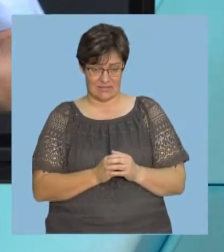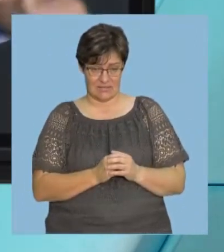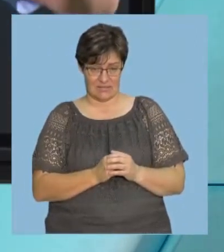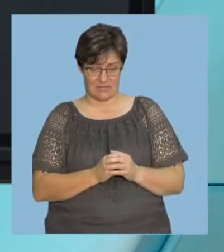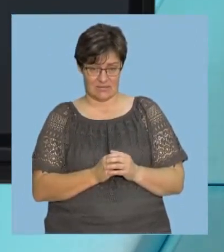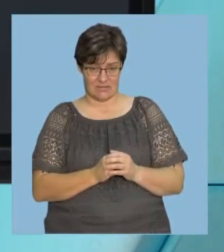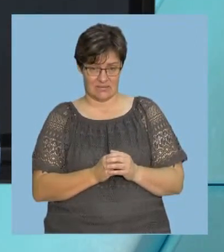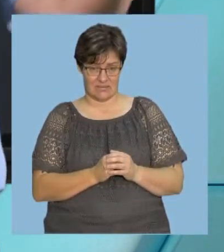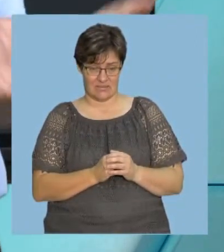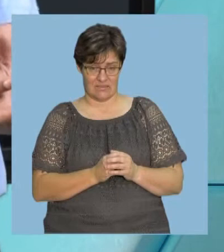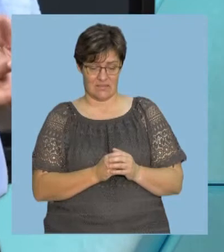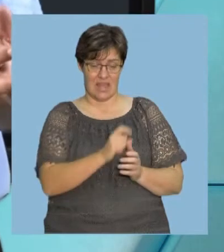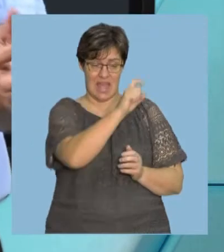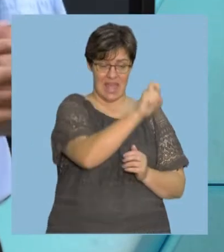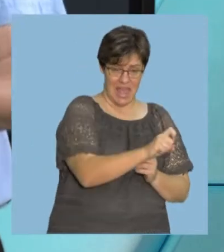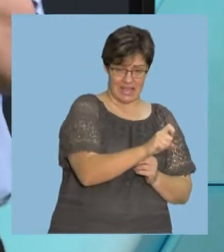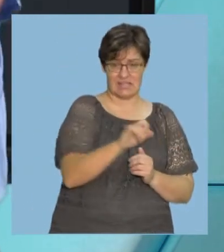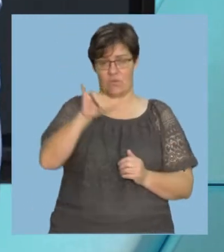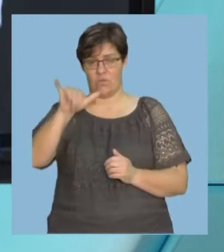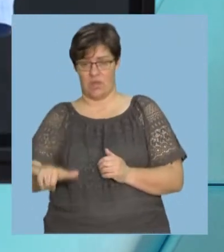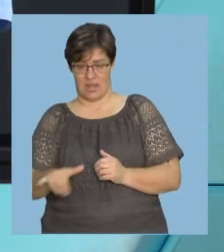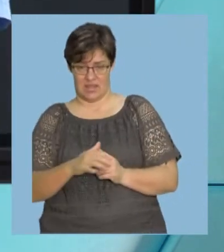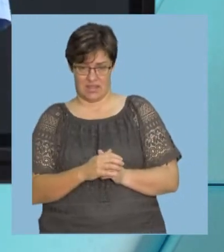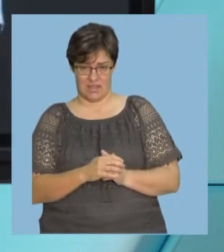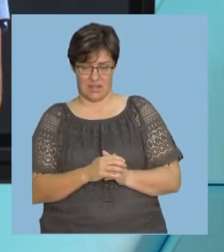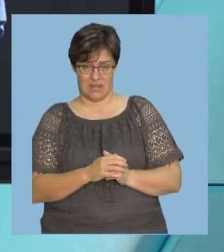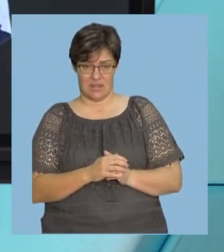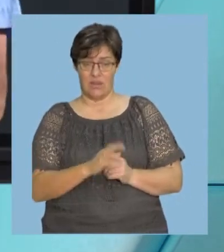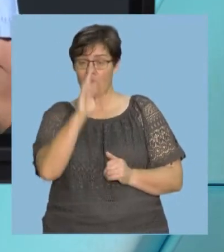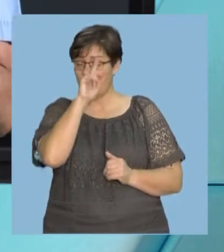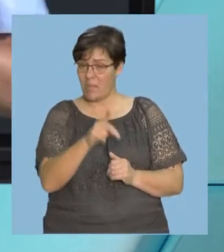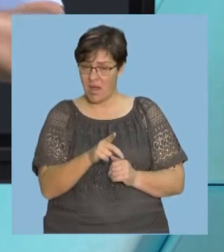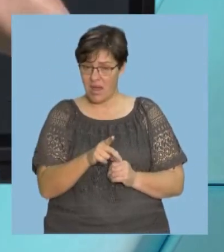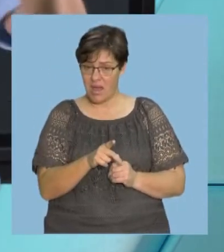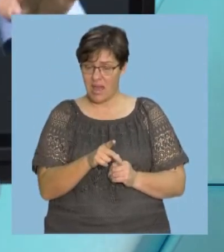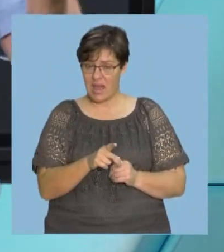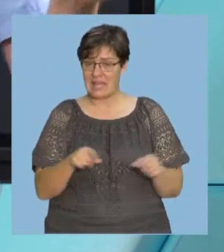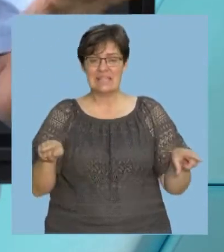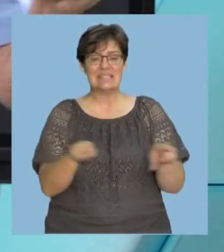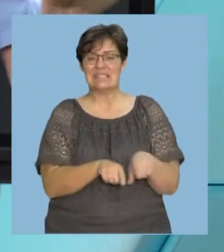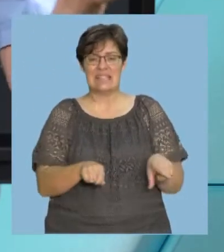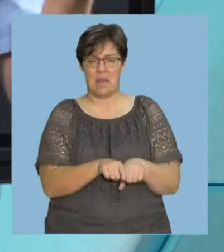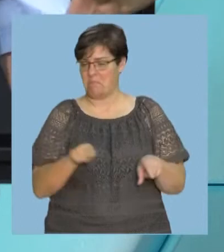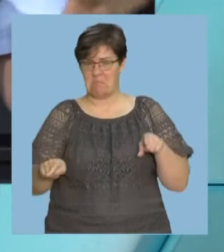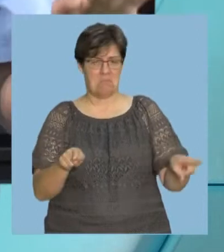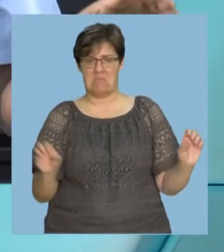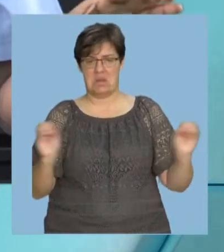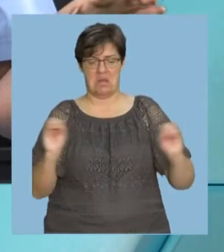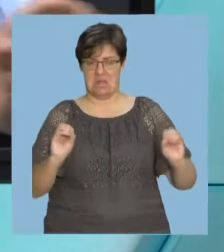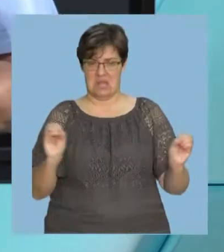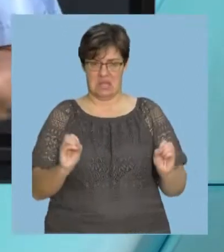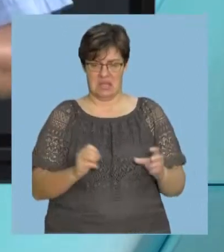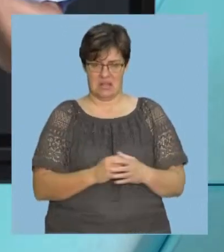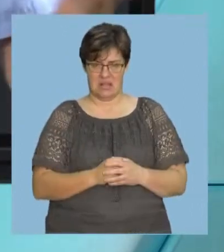events, set X and set Y. And remember, I said to you, there was nothing the same in each of